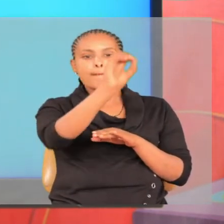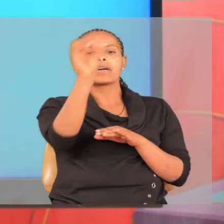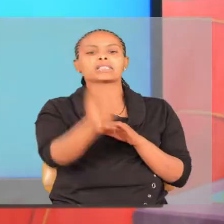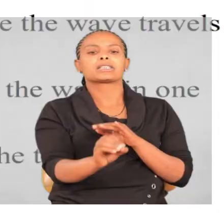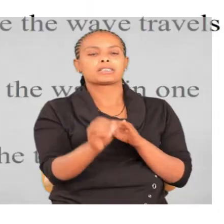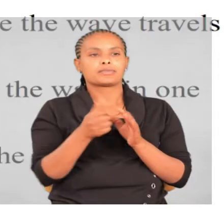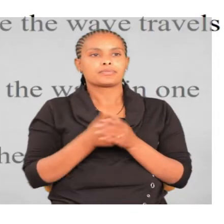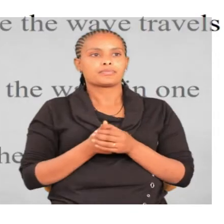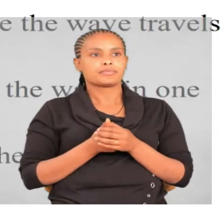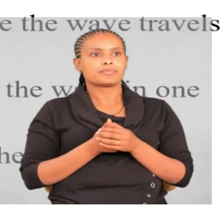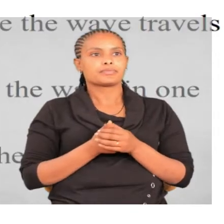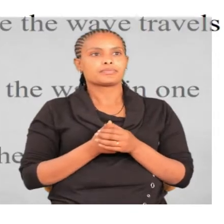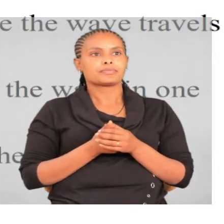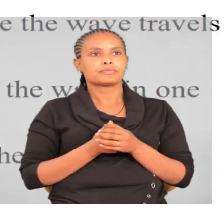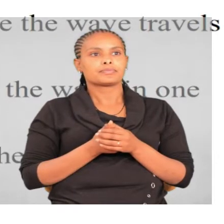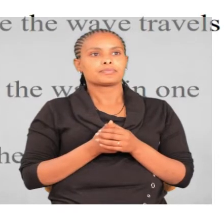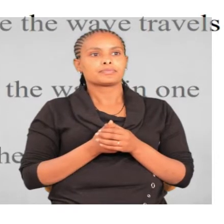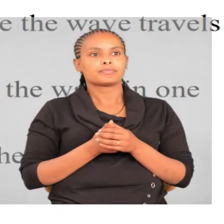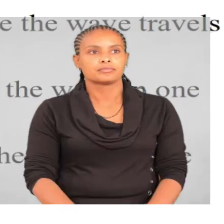26.5%.